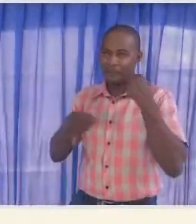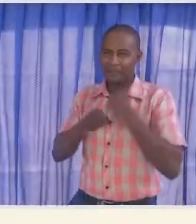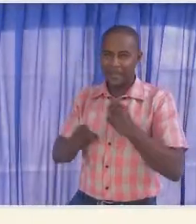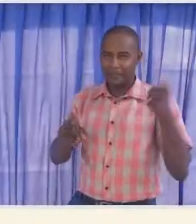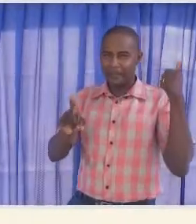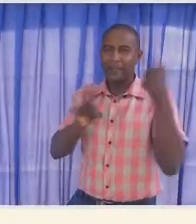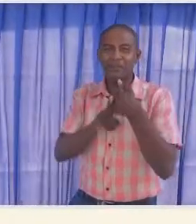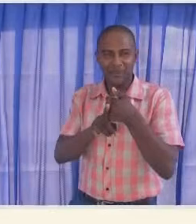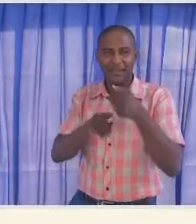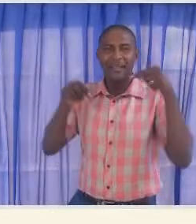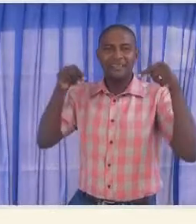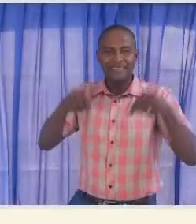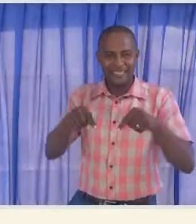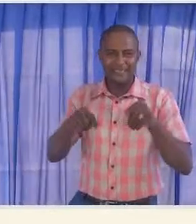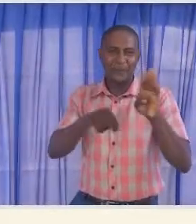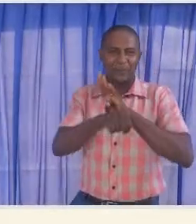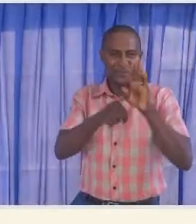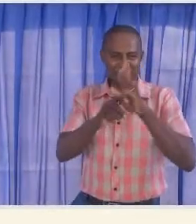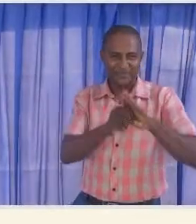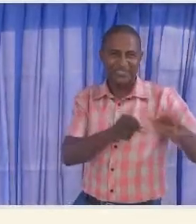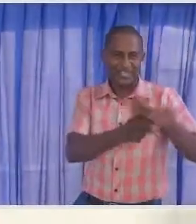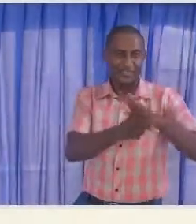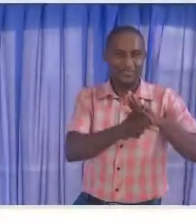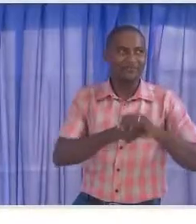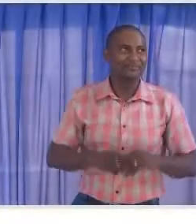impact on this industry.